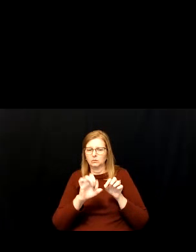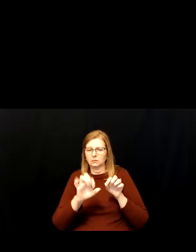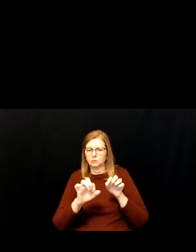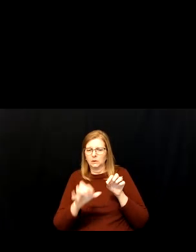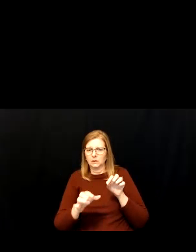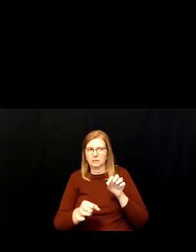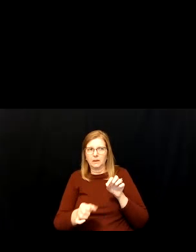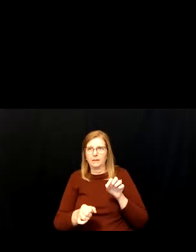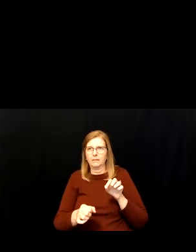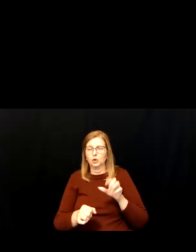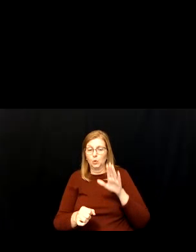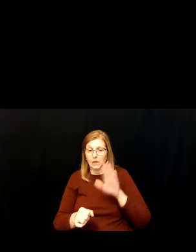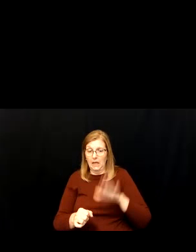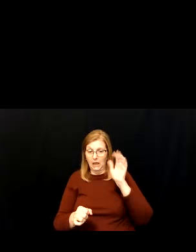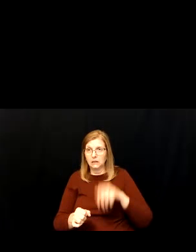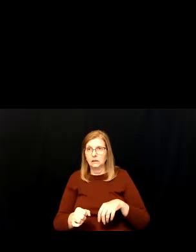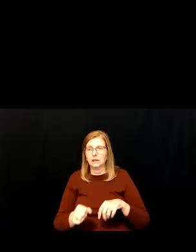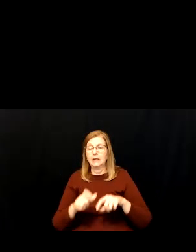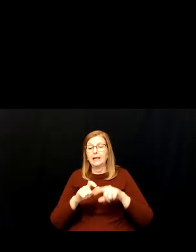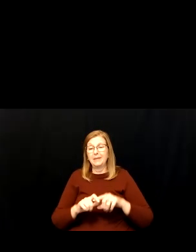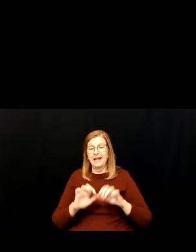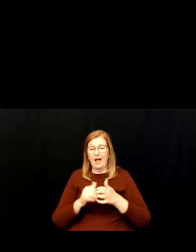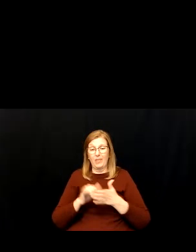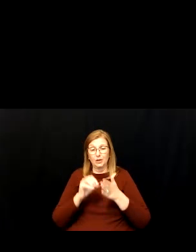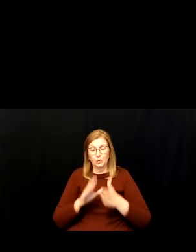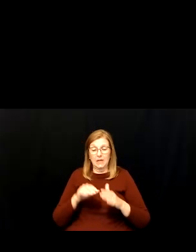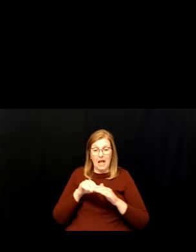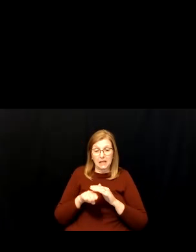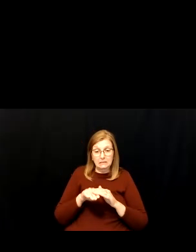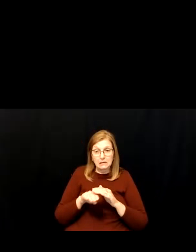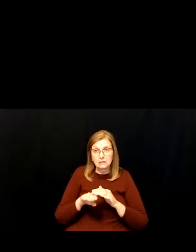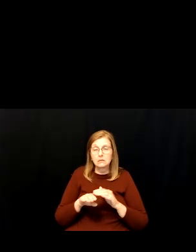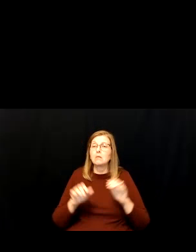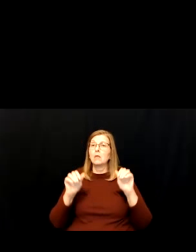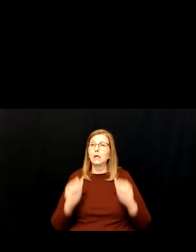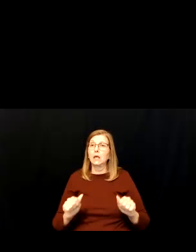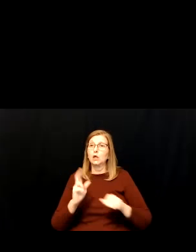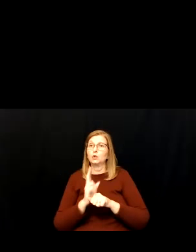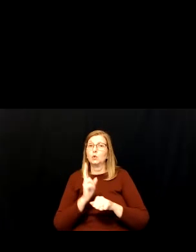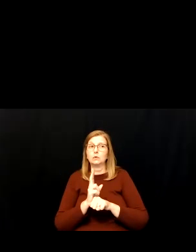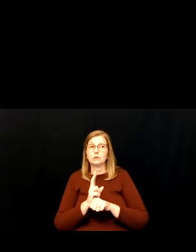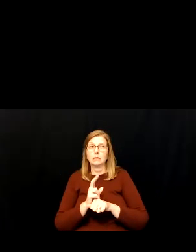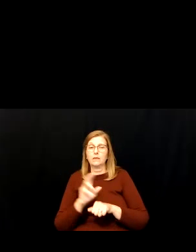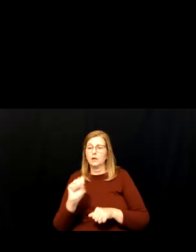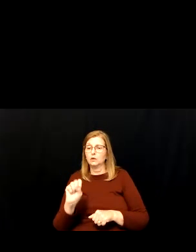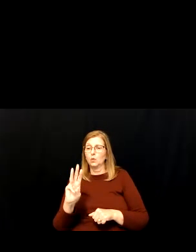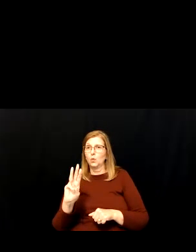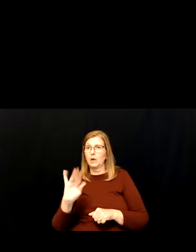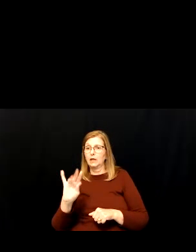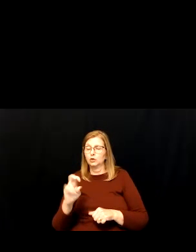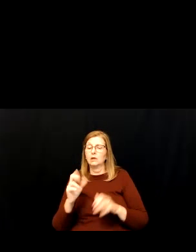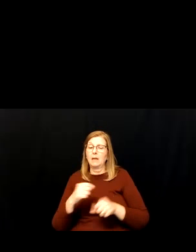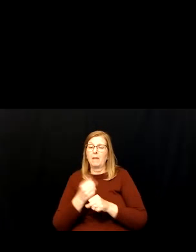is hit it, and depending on how the student can access it, they're able to use a switch. Switches can turn things on and